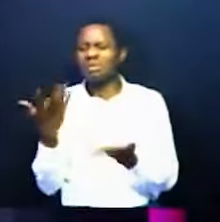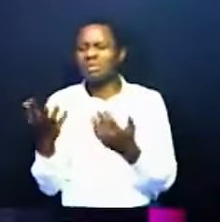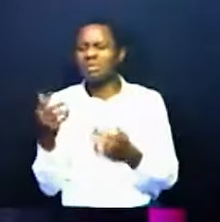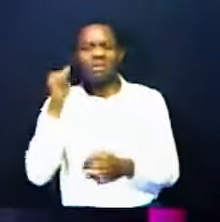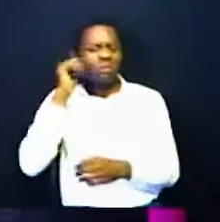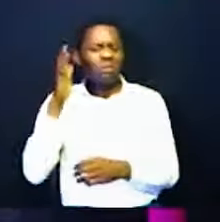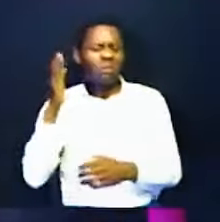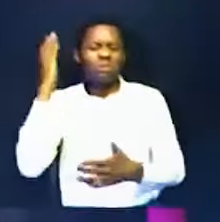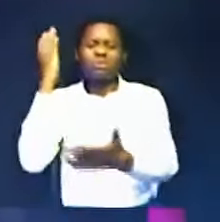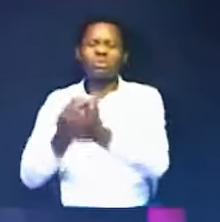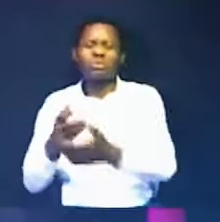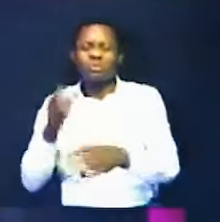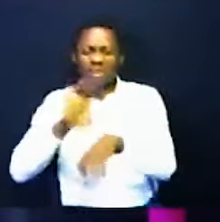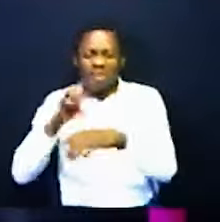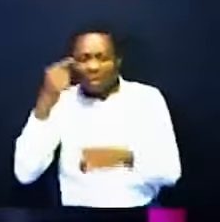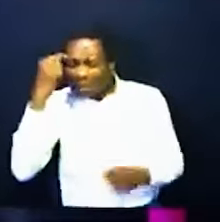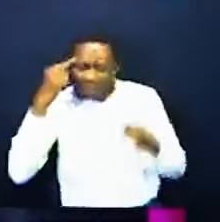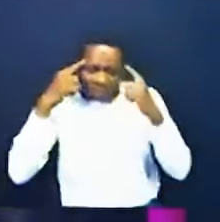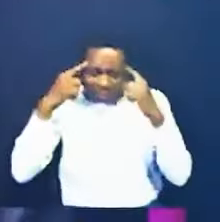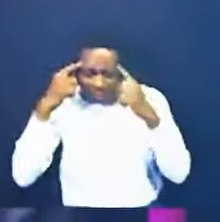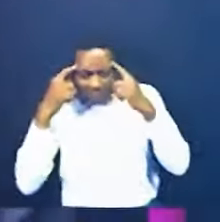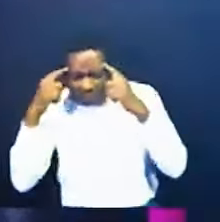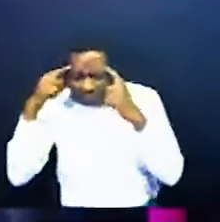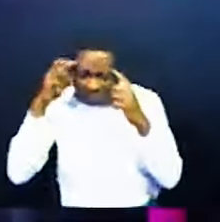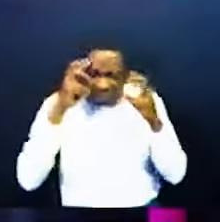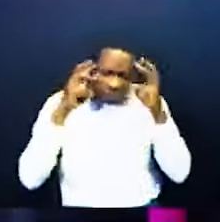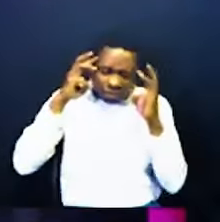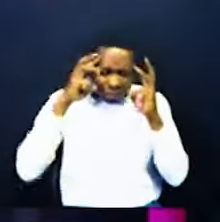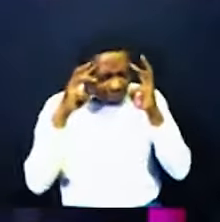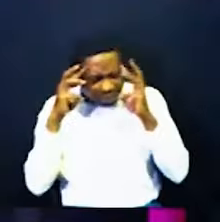lady is not going to come back to church